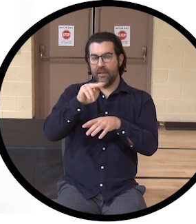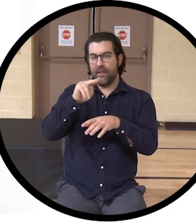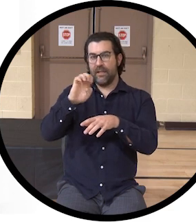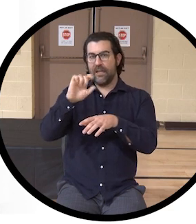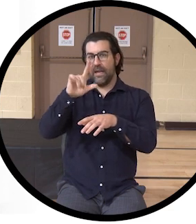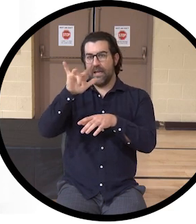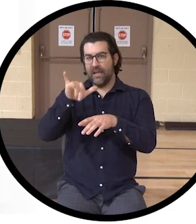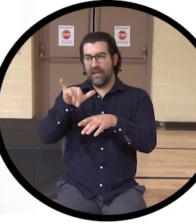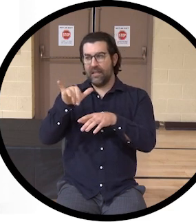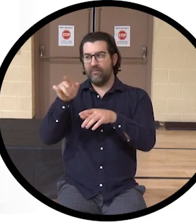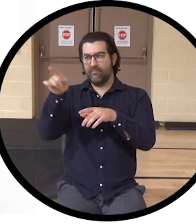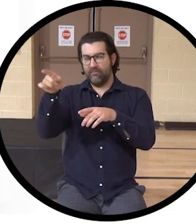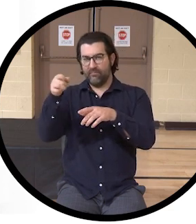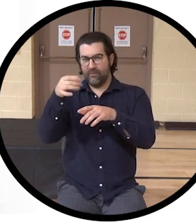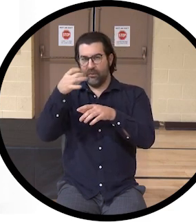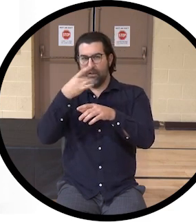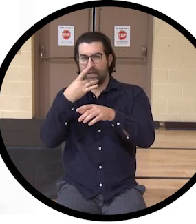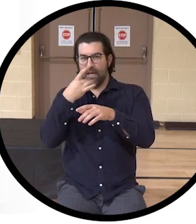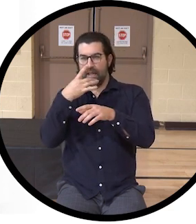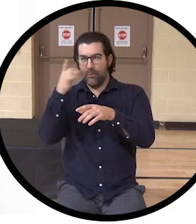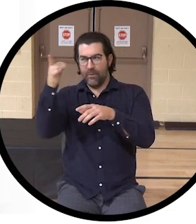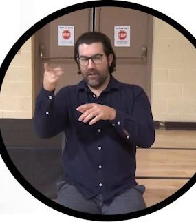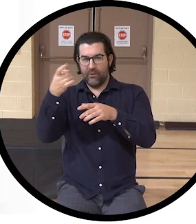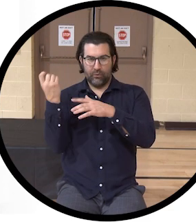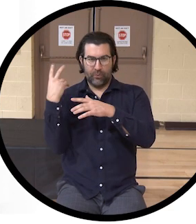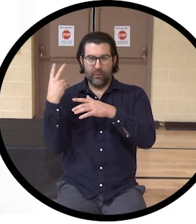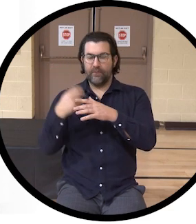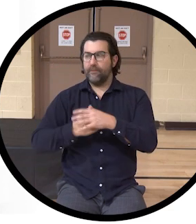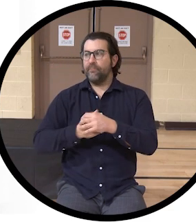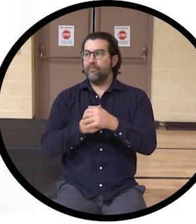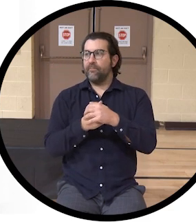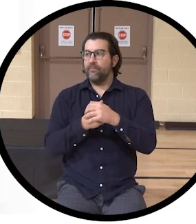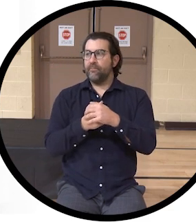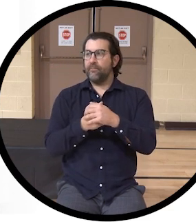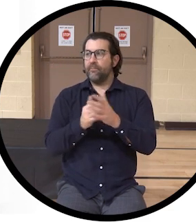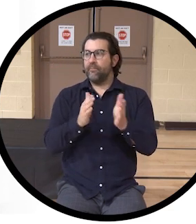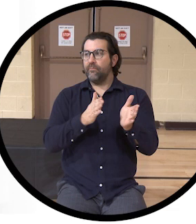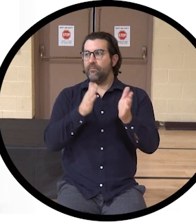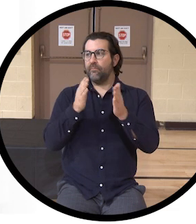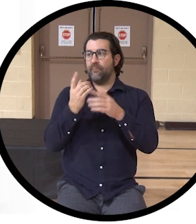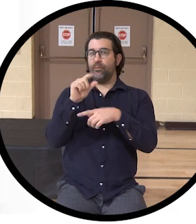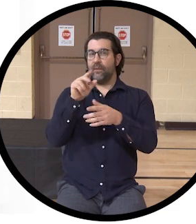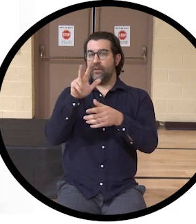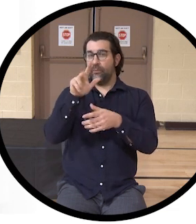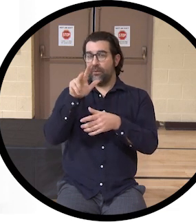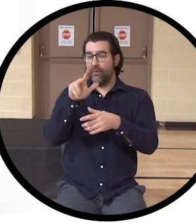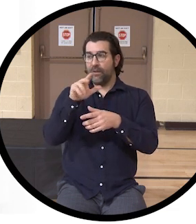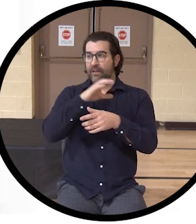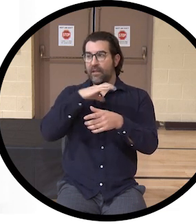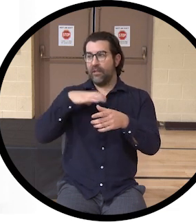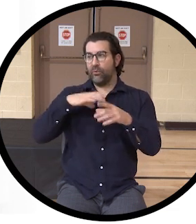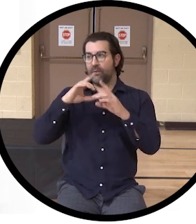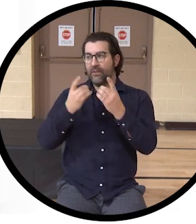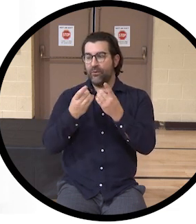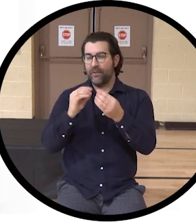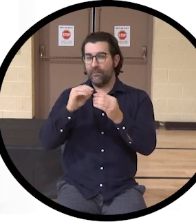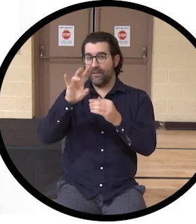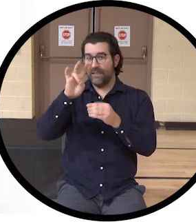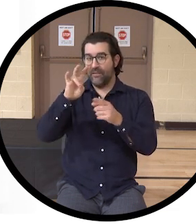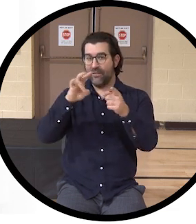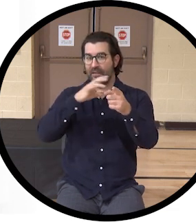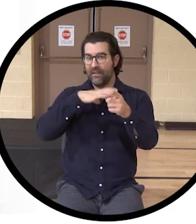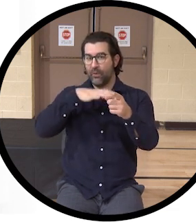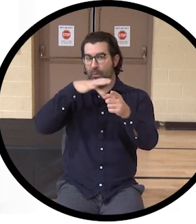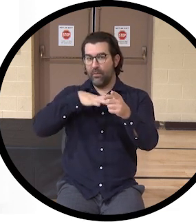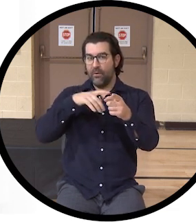just here was also completed in 2022. In 2023, Council District 7, Councilwoman